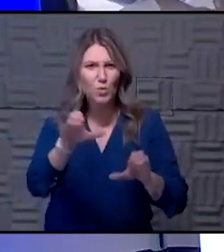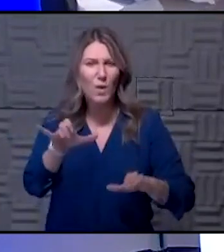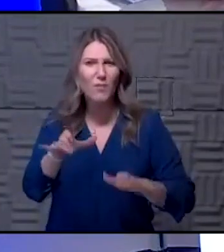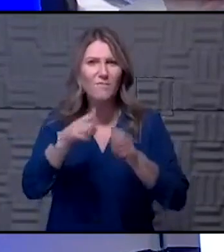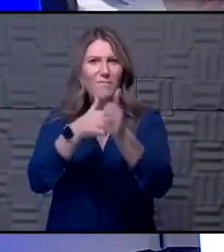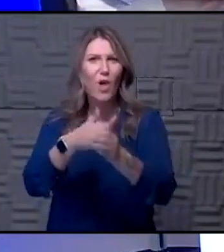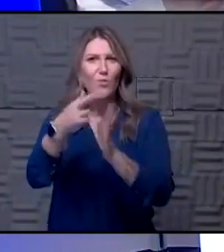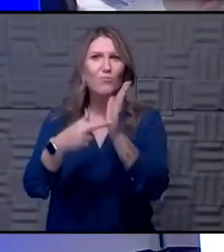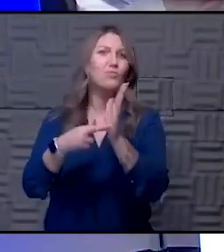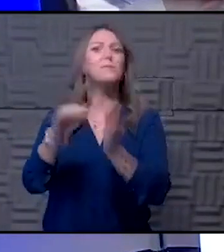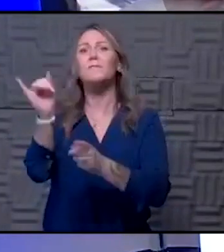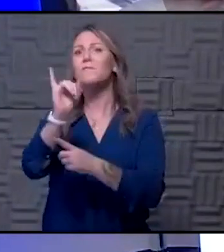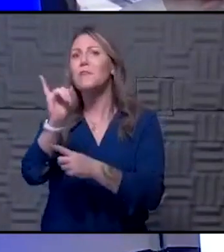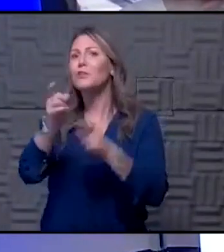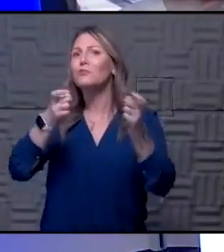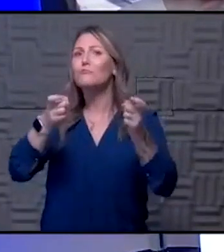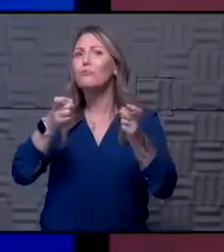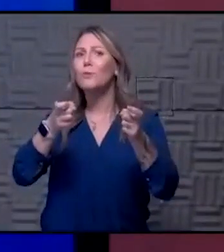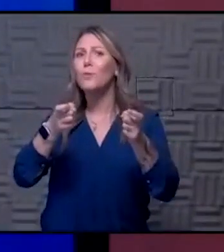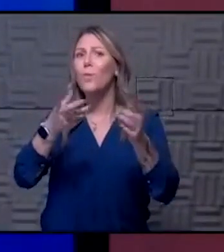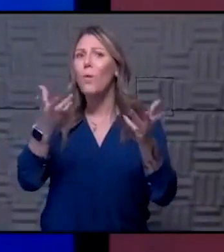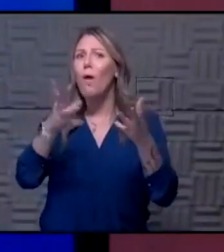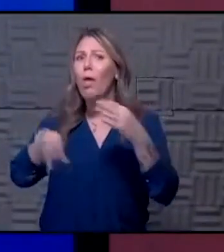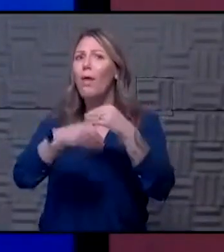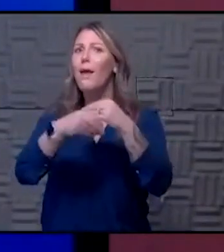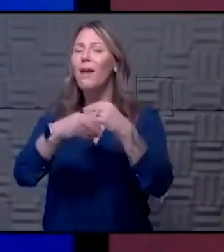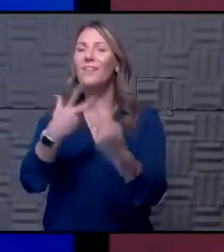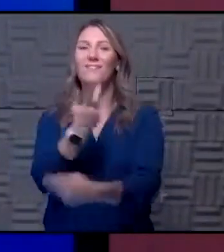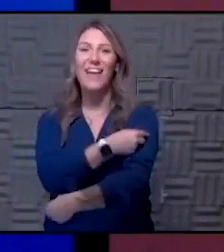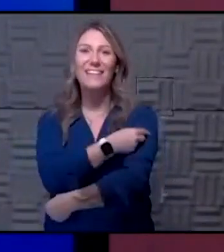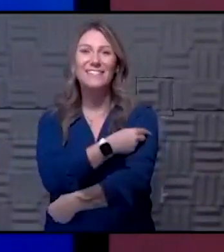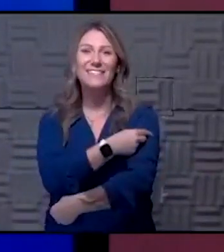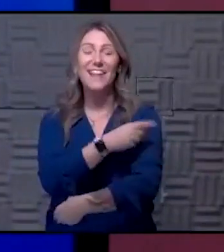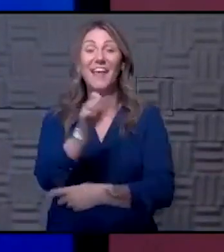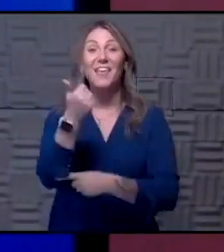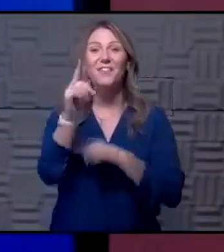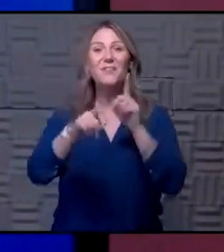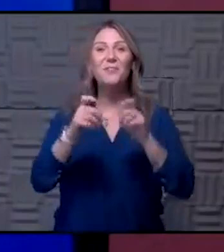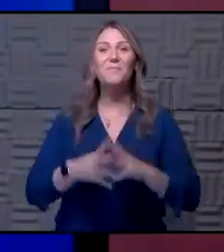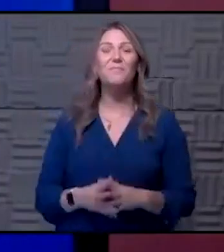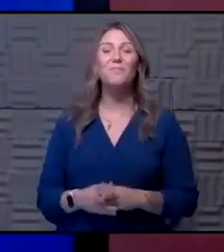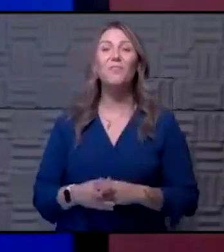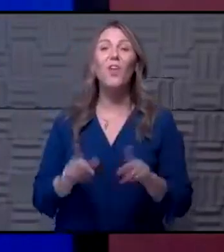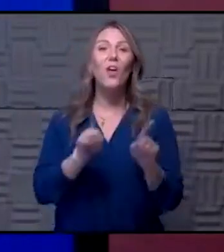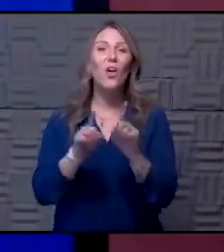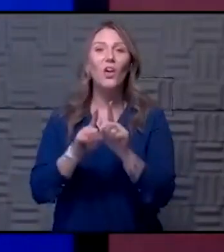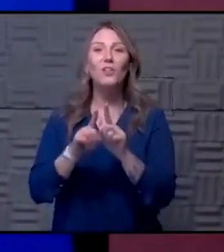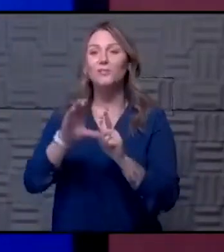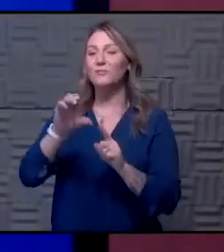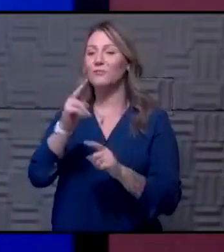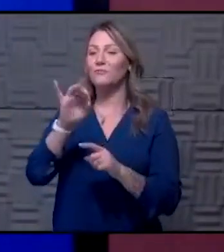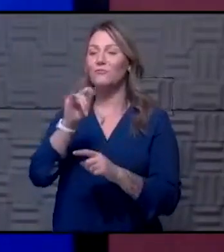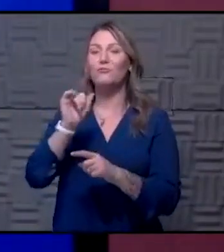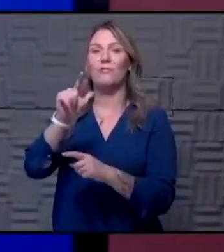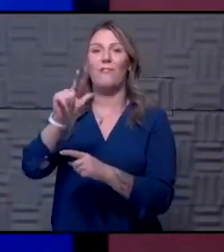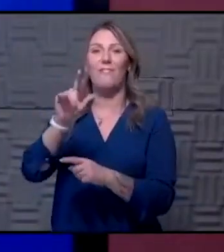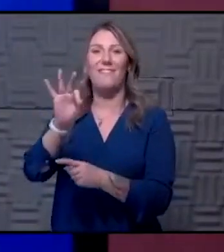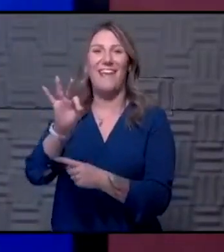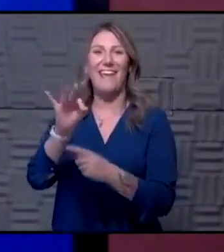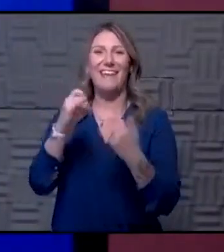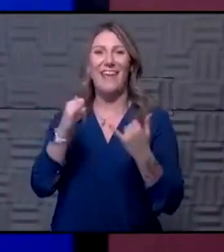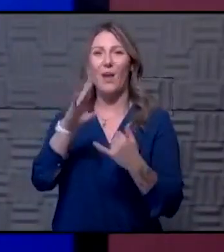control. You know what else you got to do? You got to get vaccinated. No questions. Yeah, also for Channel 9, this time with Brian